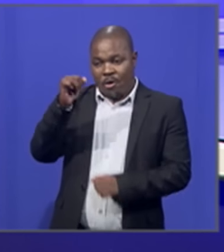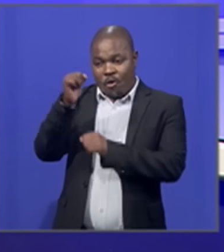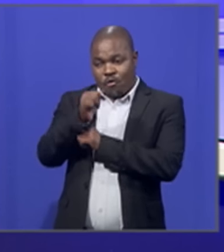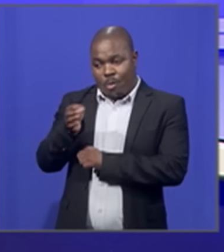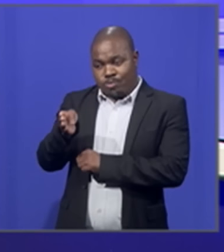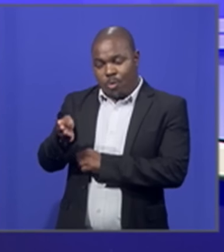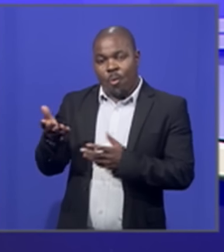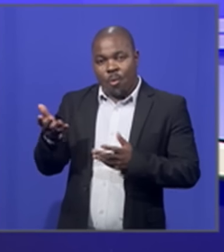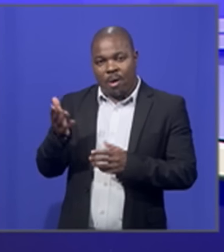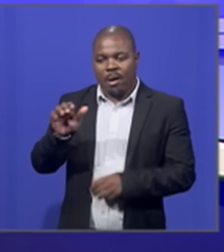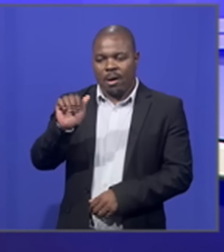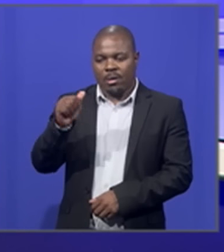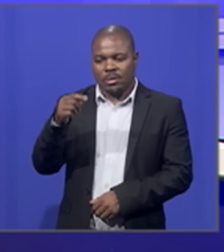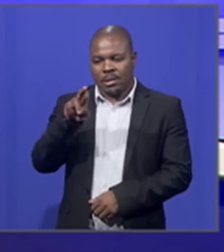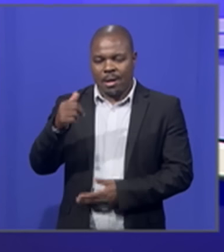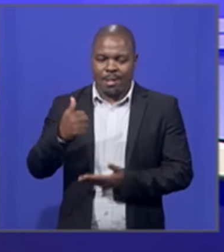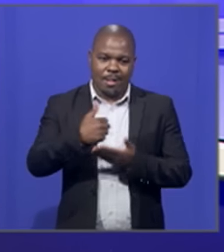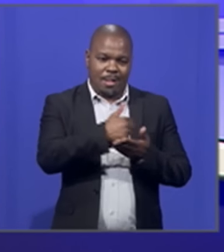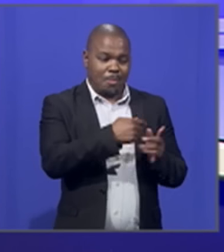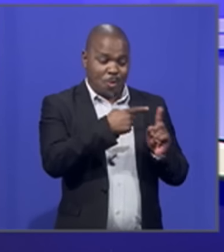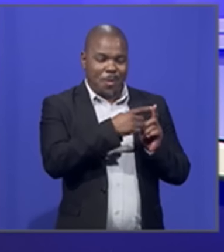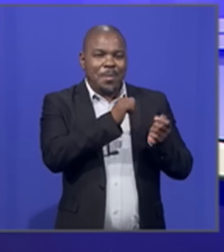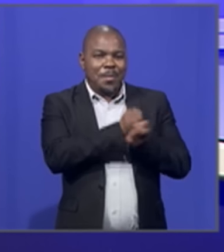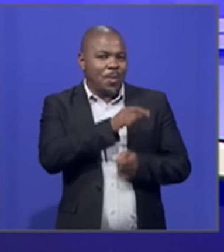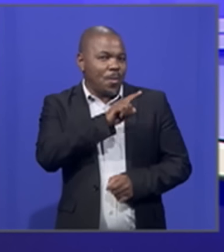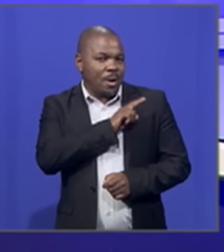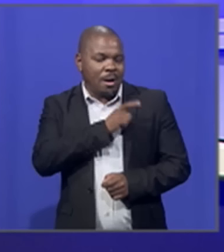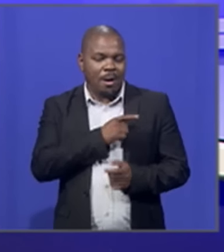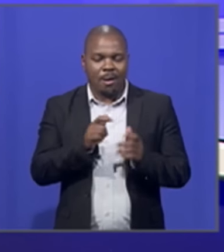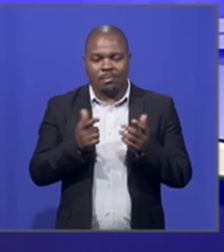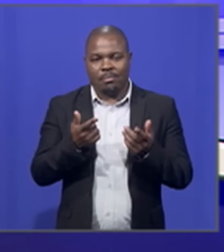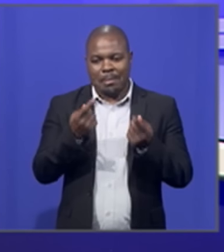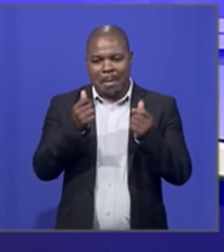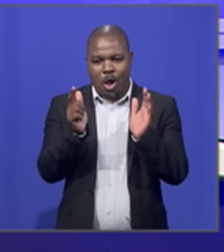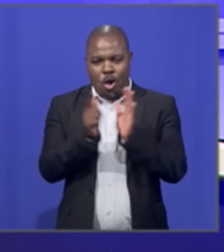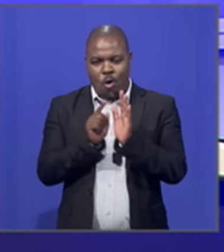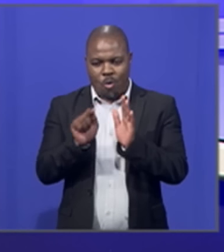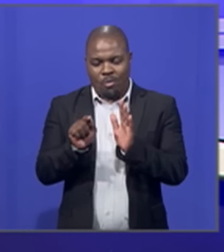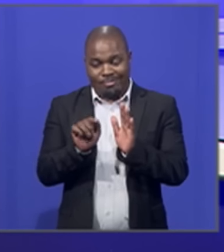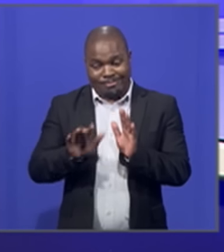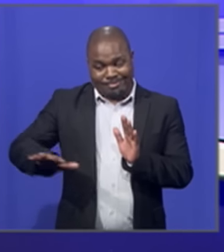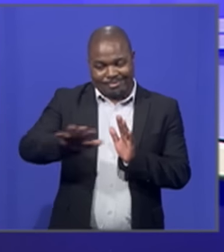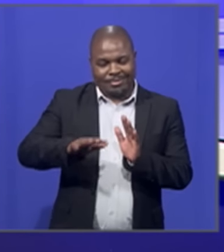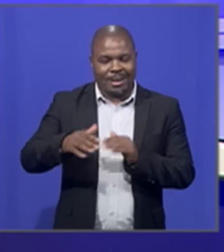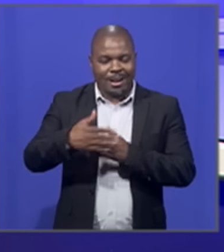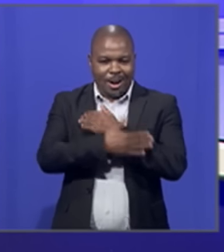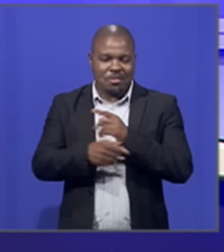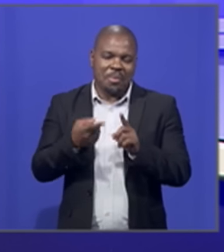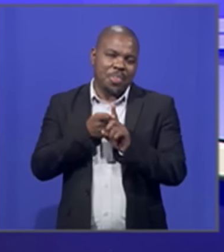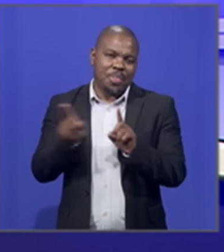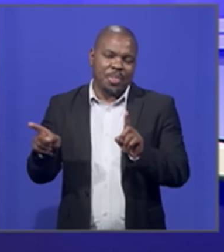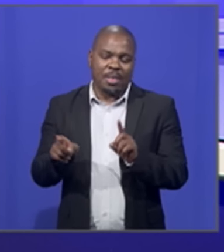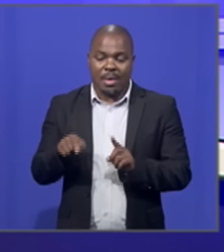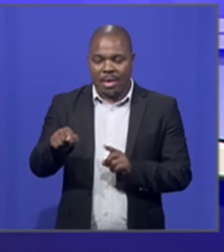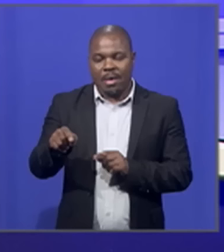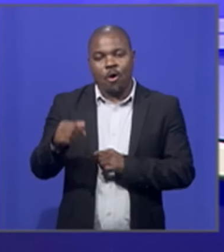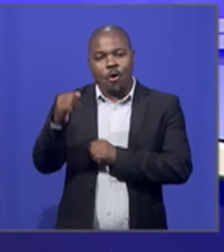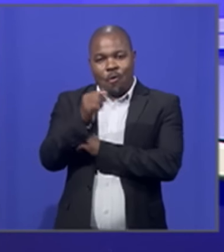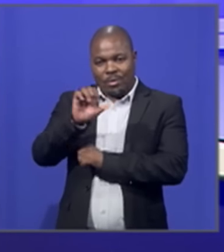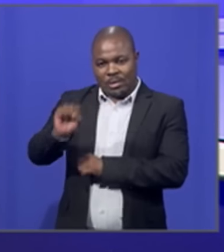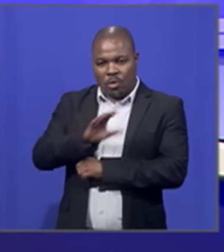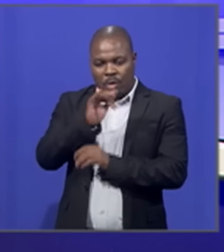ka Algeria morago ga go legwa ka lebaka la go tshela melao ya ditšhelete ka nageng yeo. Ngwako wa botseta o re o gare go